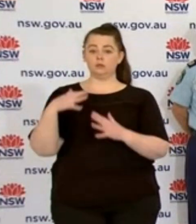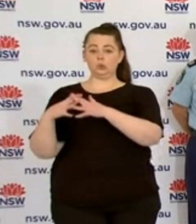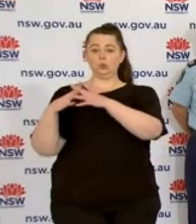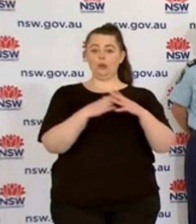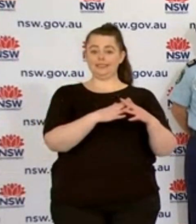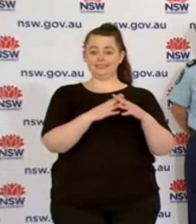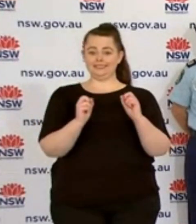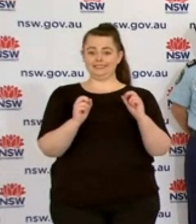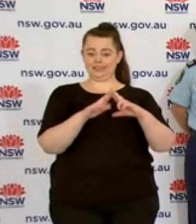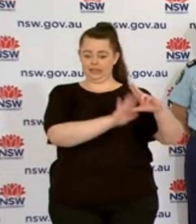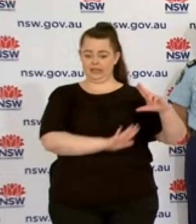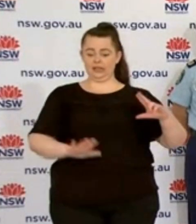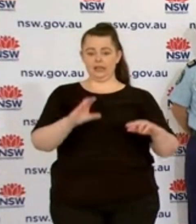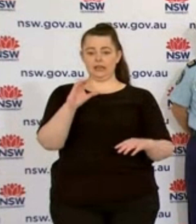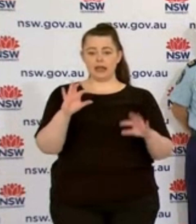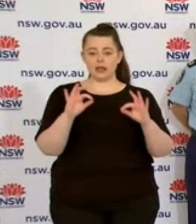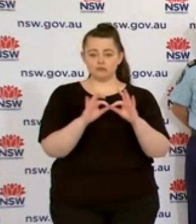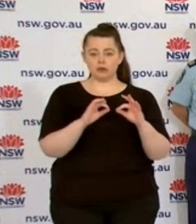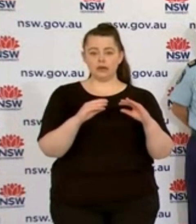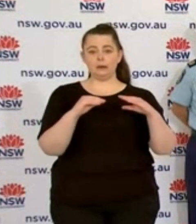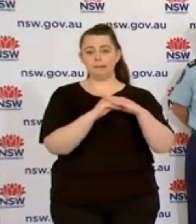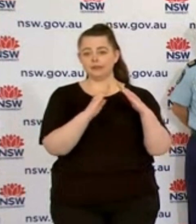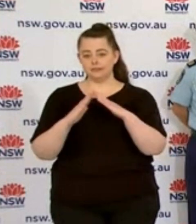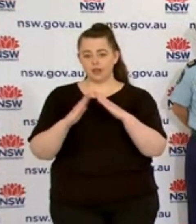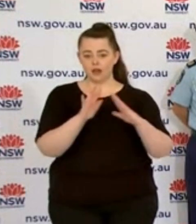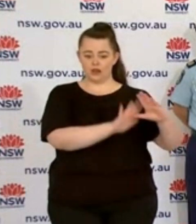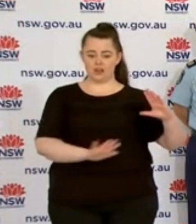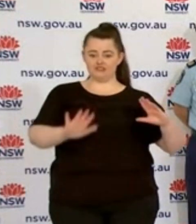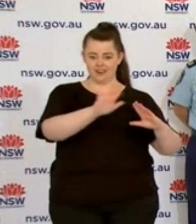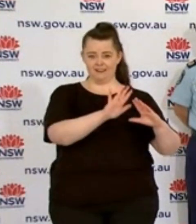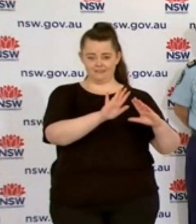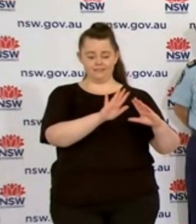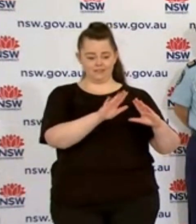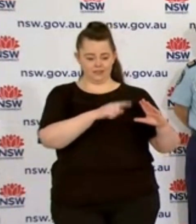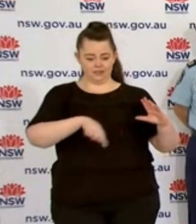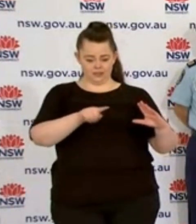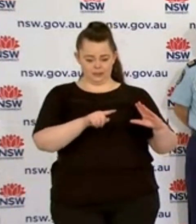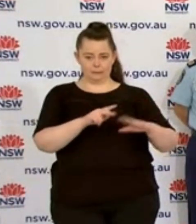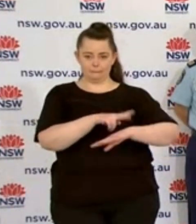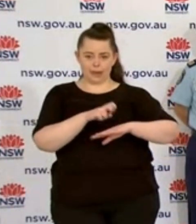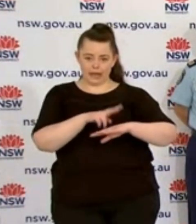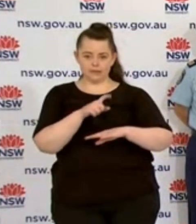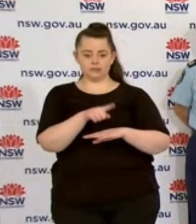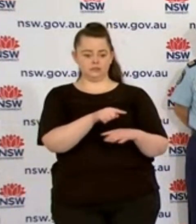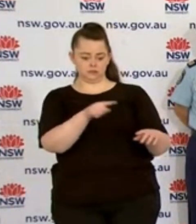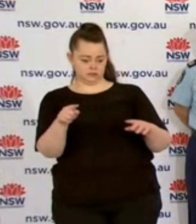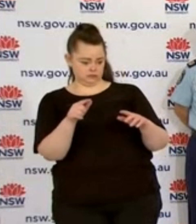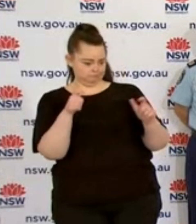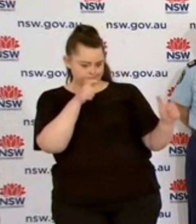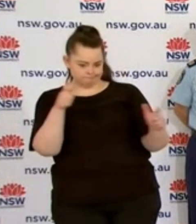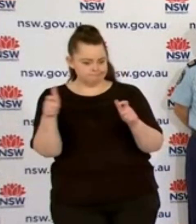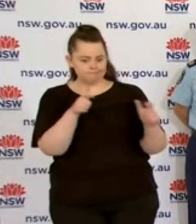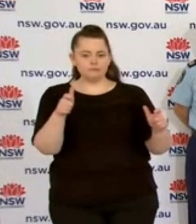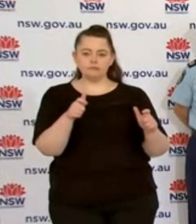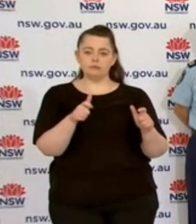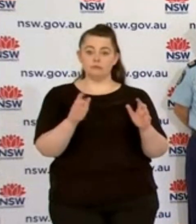and Canterbury Bankstown, whilst in both those areas we're still seeing additional cases, we're seeing massive stabilisation, which